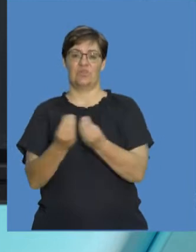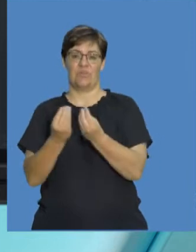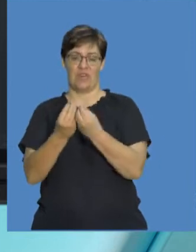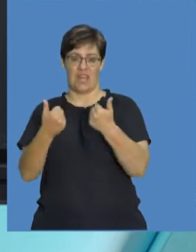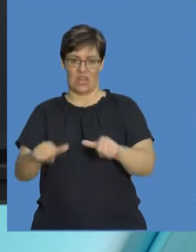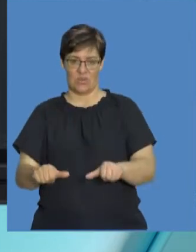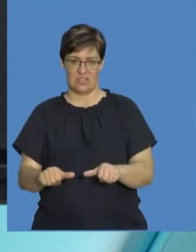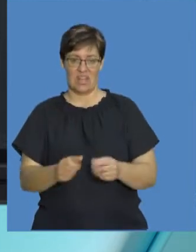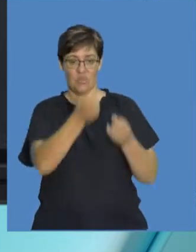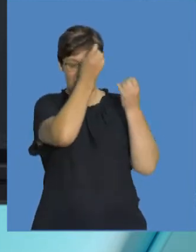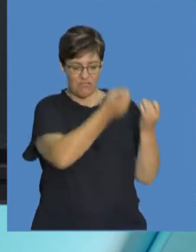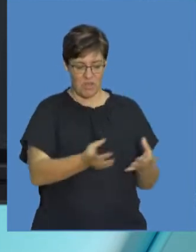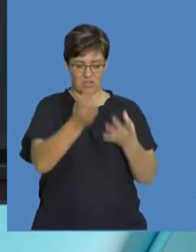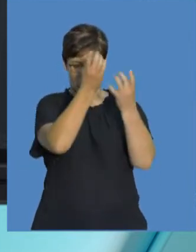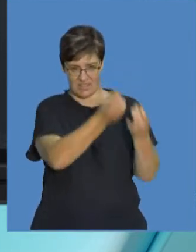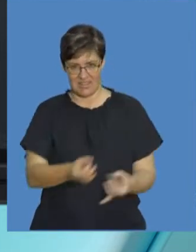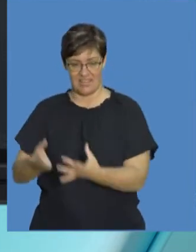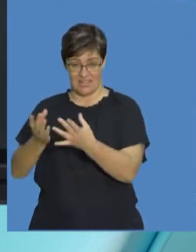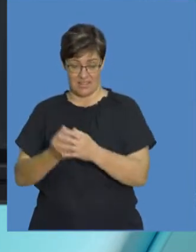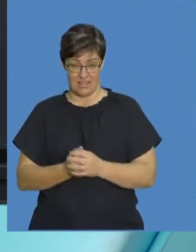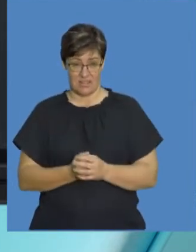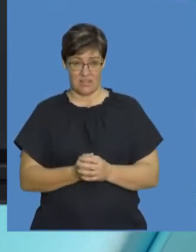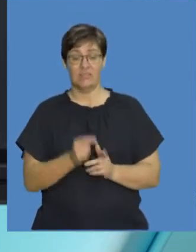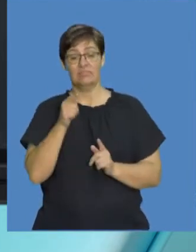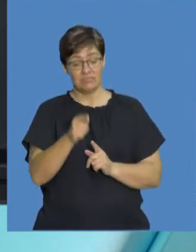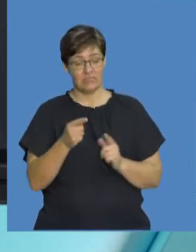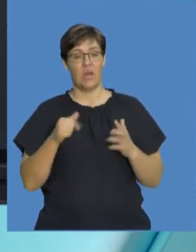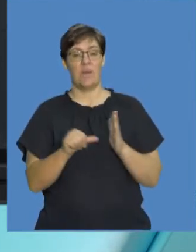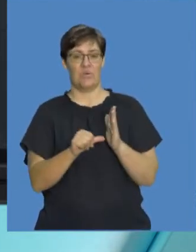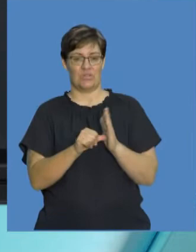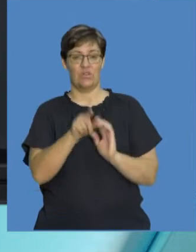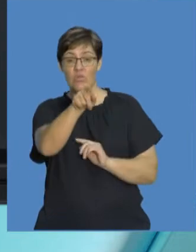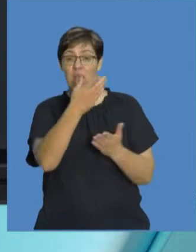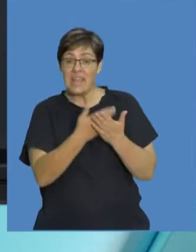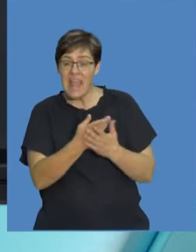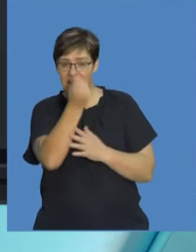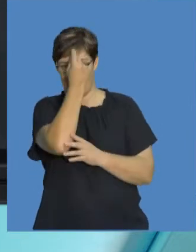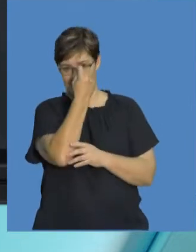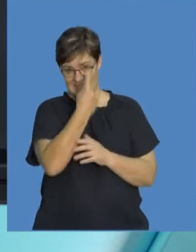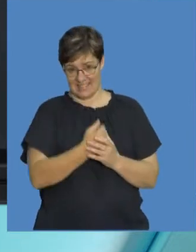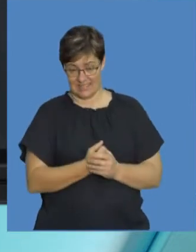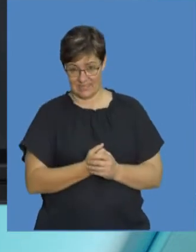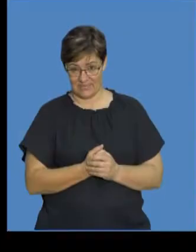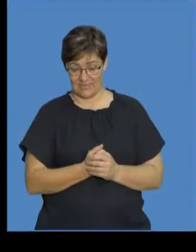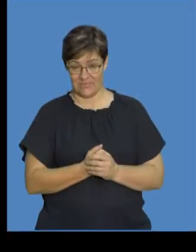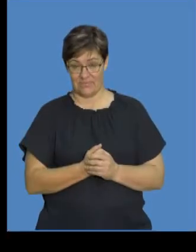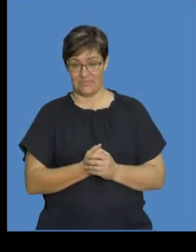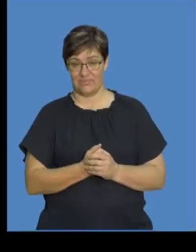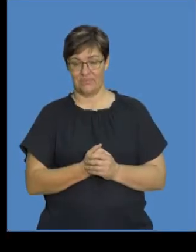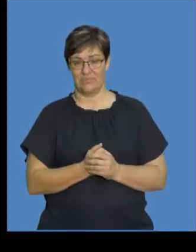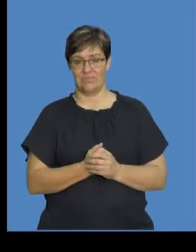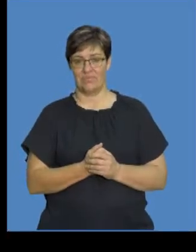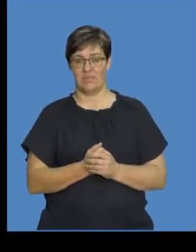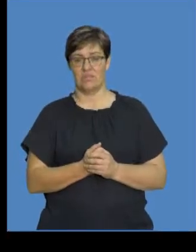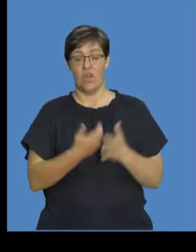goods account. So there's a flow of information, and that information is important for you to understand. Okay, now,